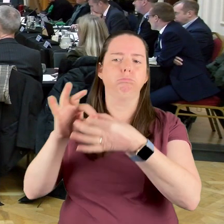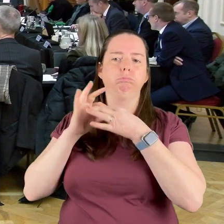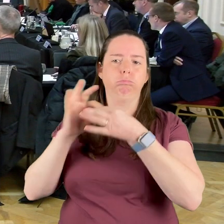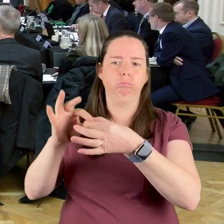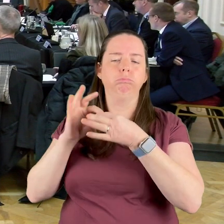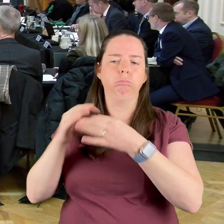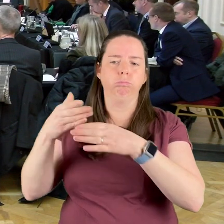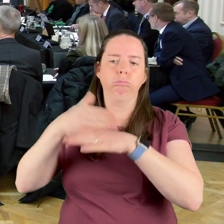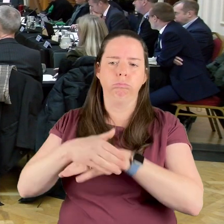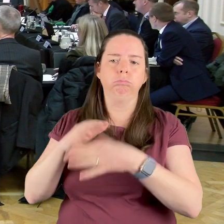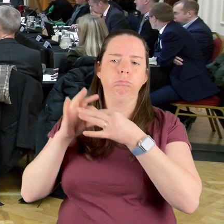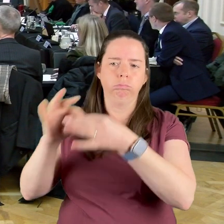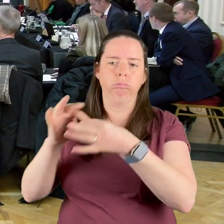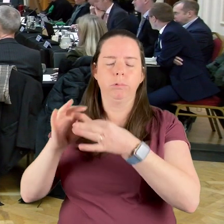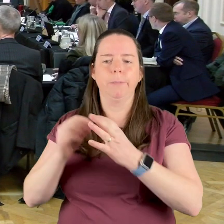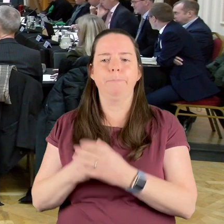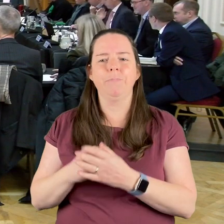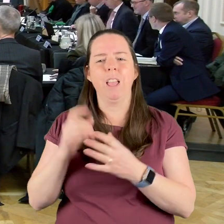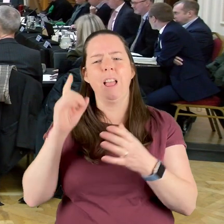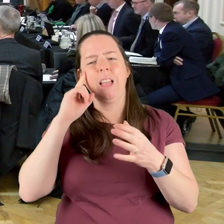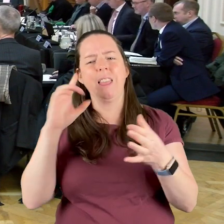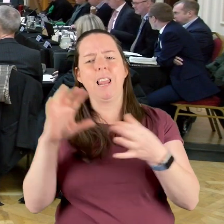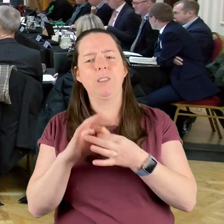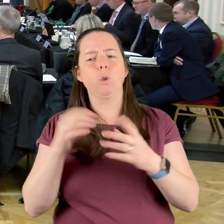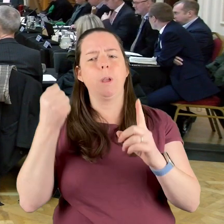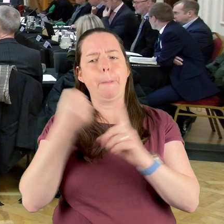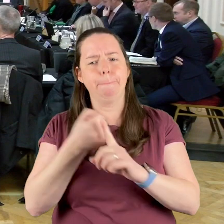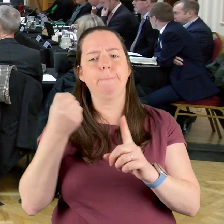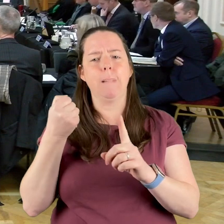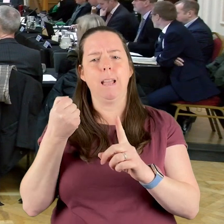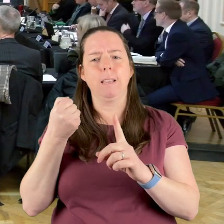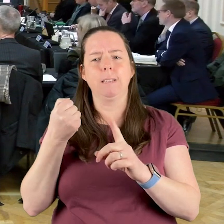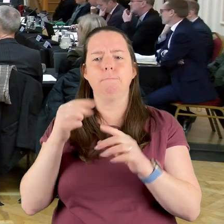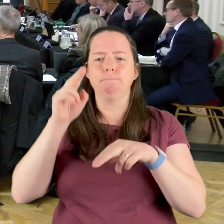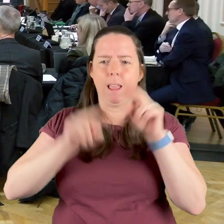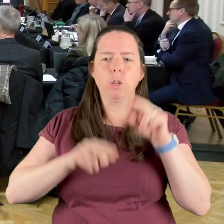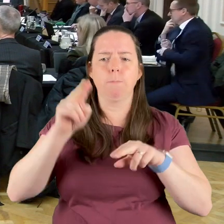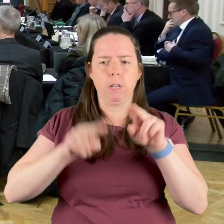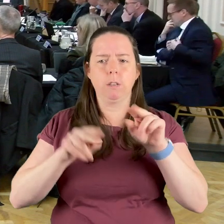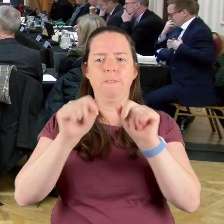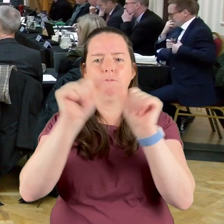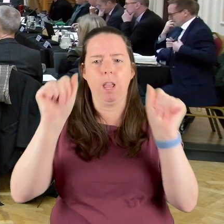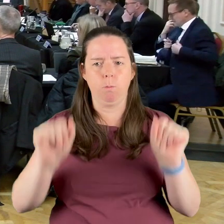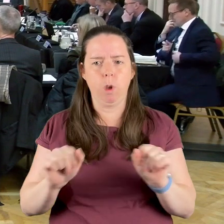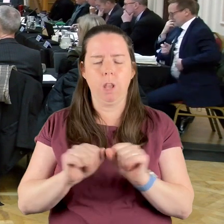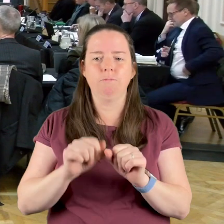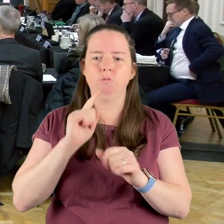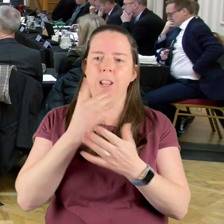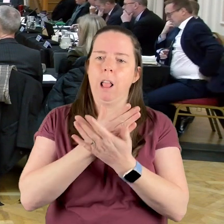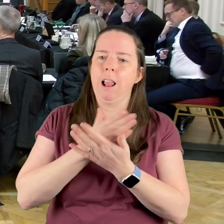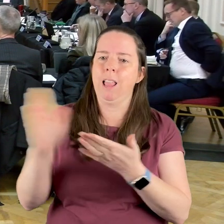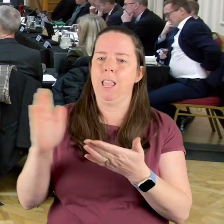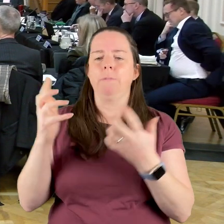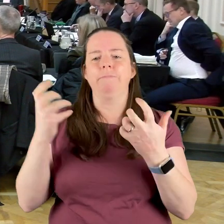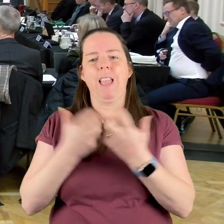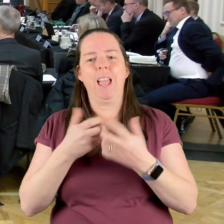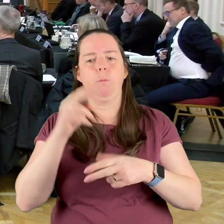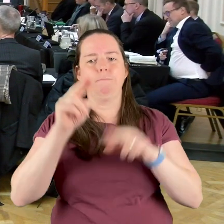going to impact them. So we'll be working closely with them as well. And I think in terms of impact